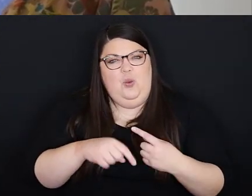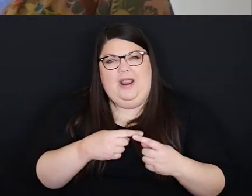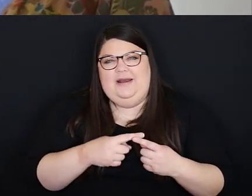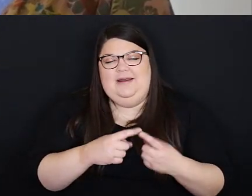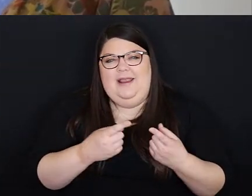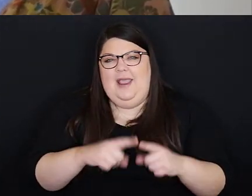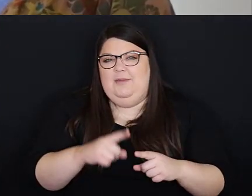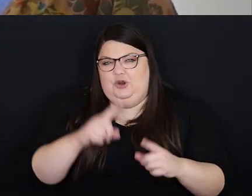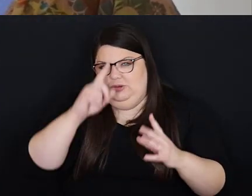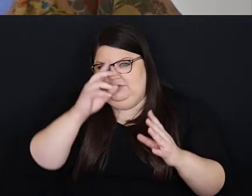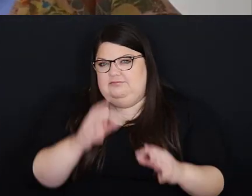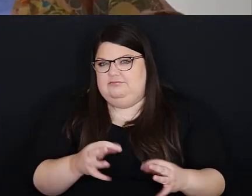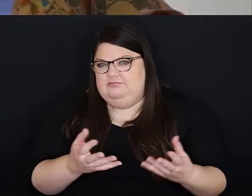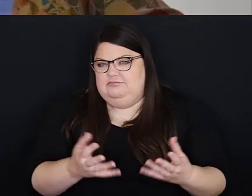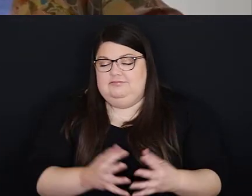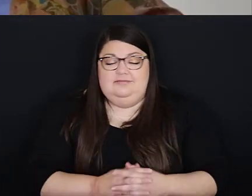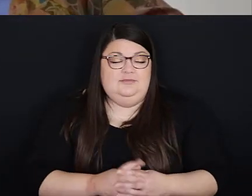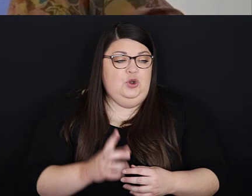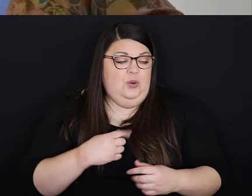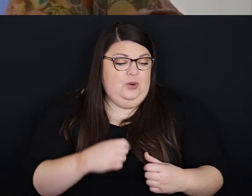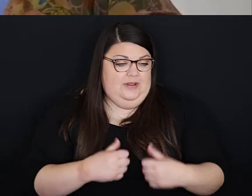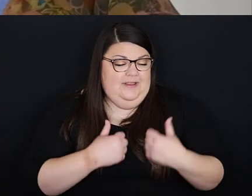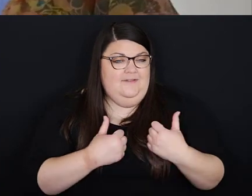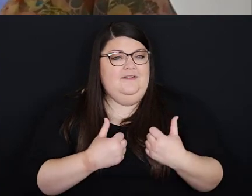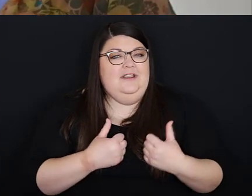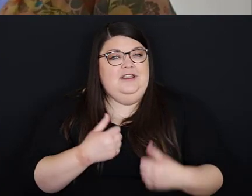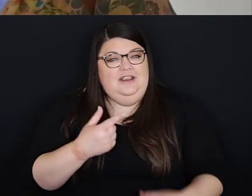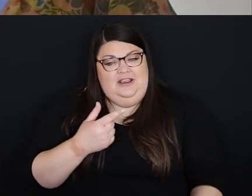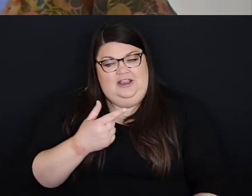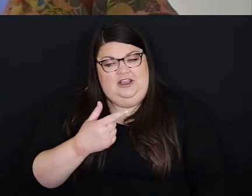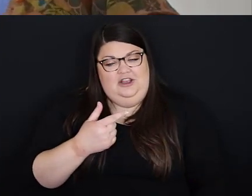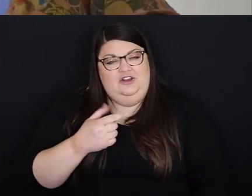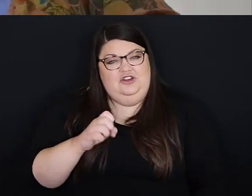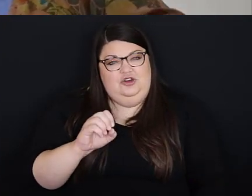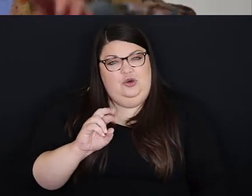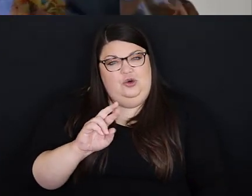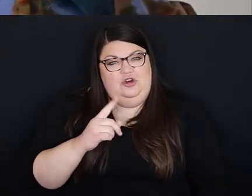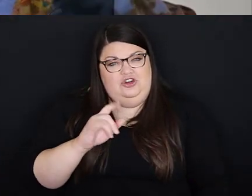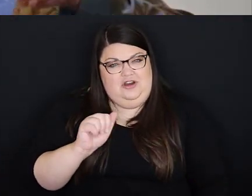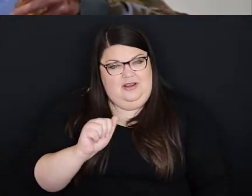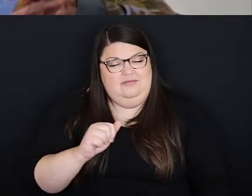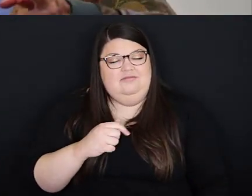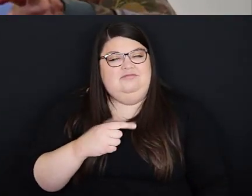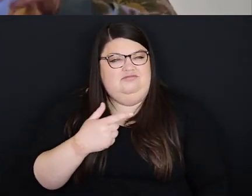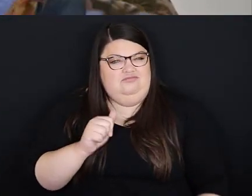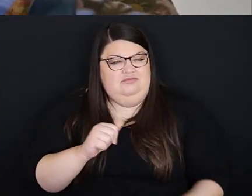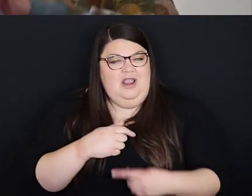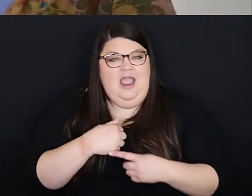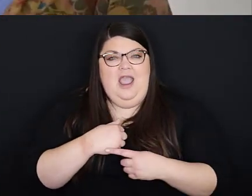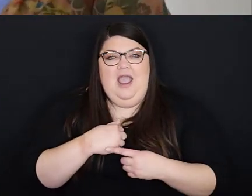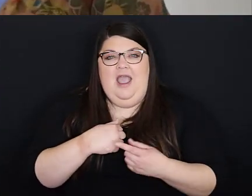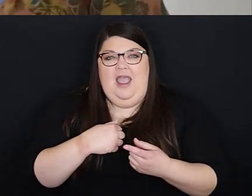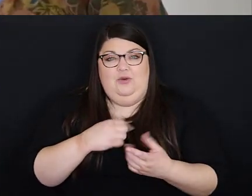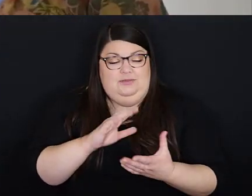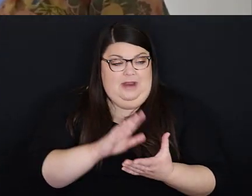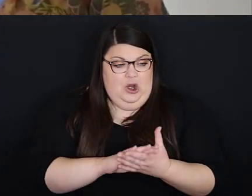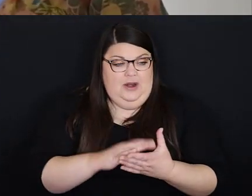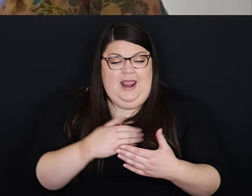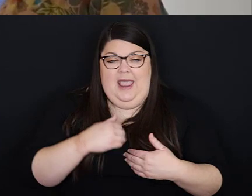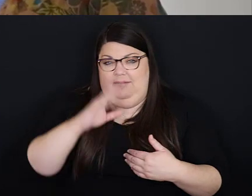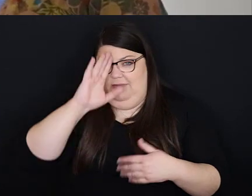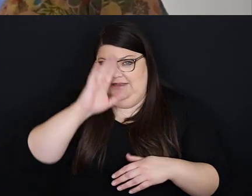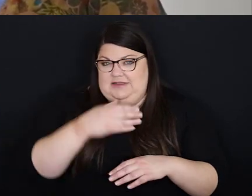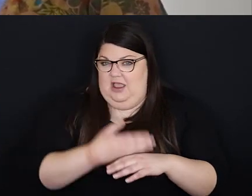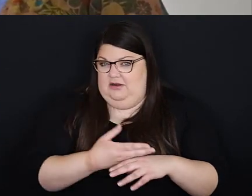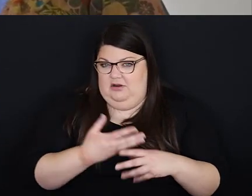time and when it happened. Well, we were living in Georgia. I was married by that time, and I had my son Rick already. And